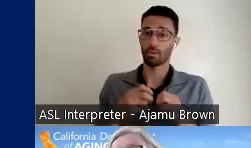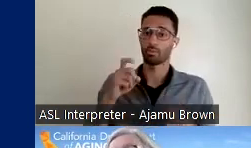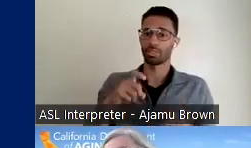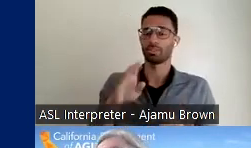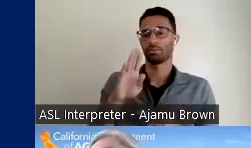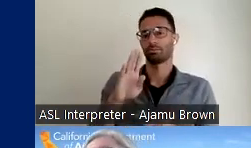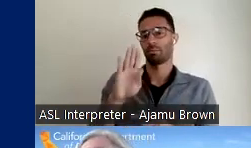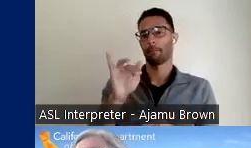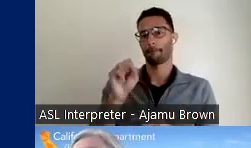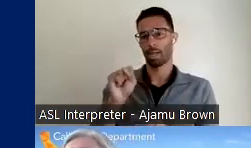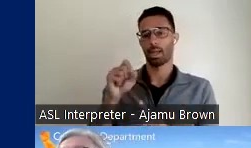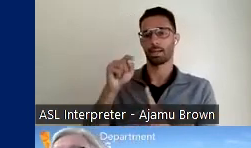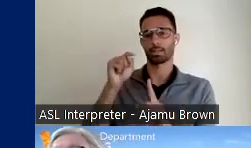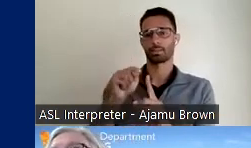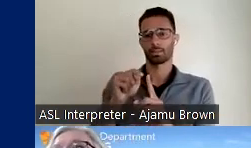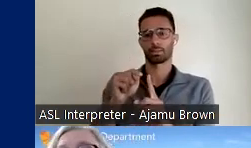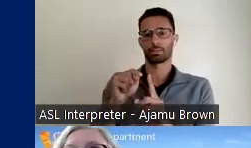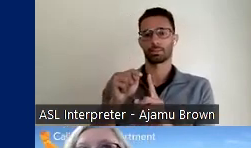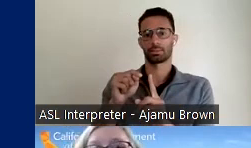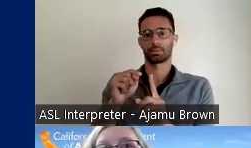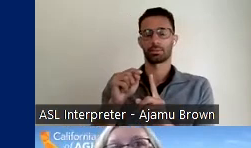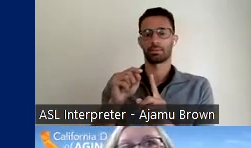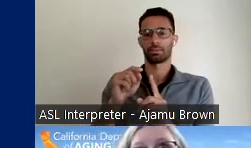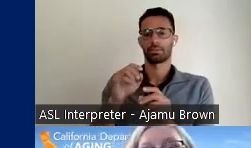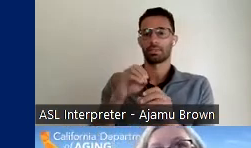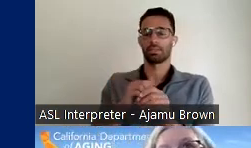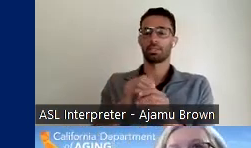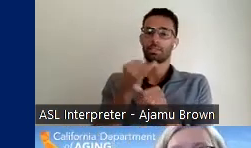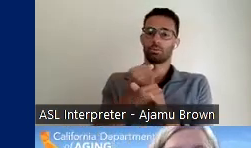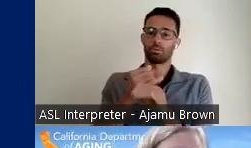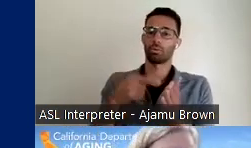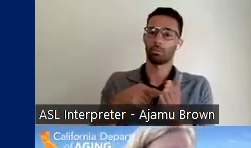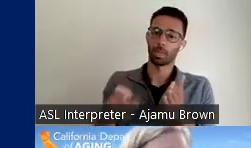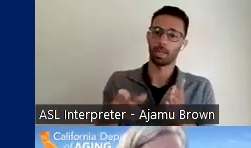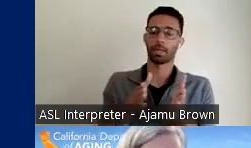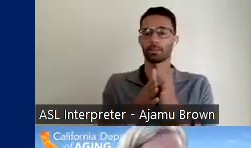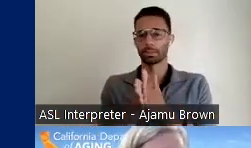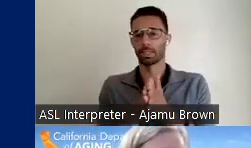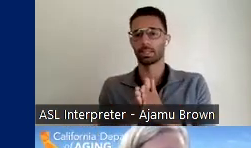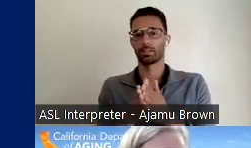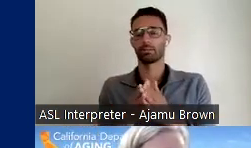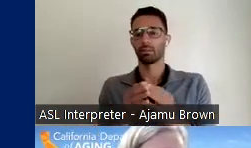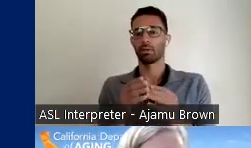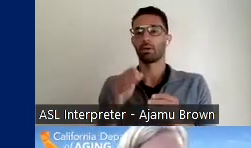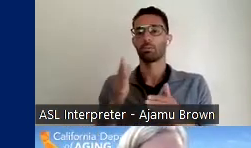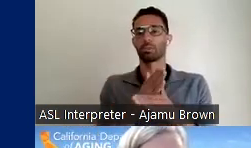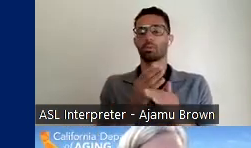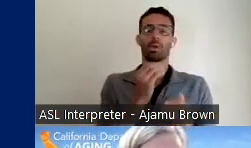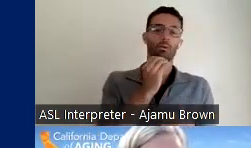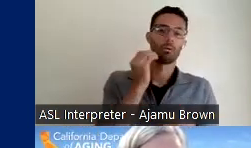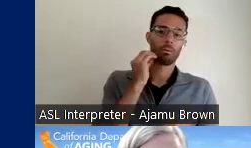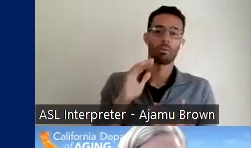in institutional pay and incentives between home and community-based